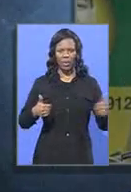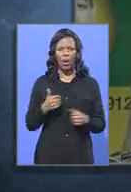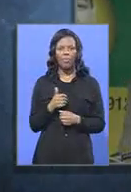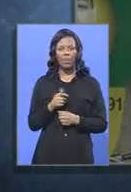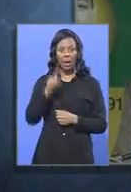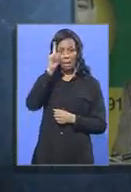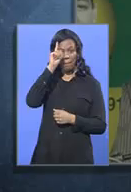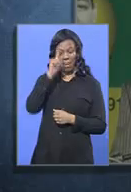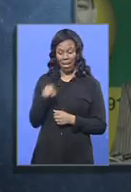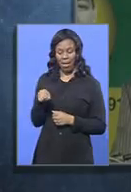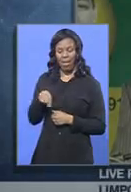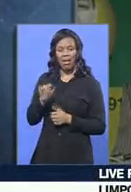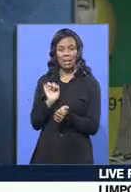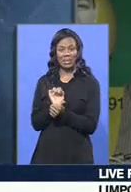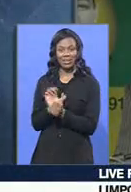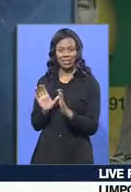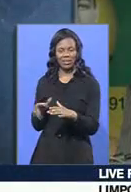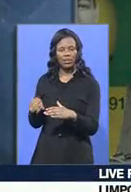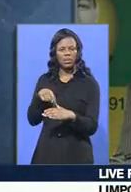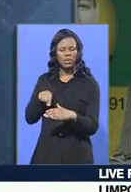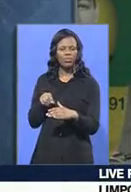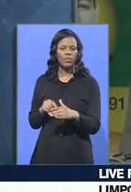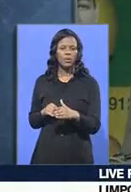the fewest